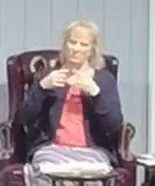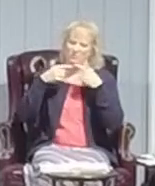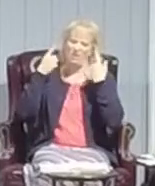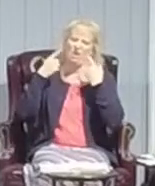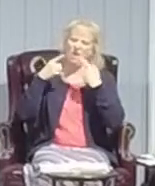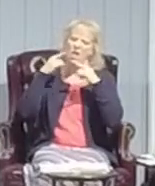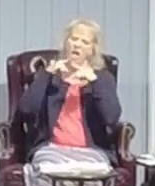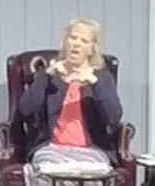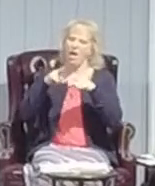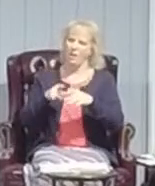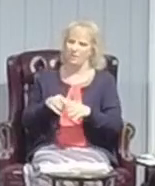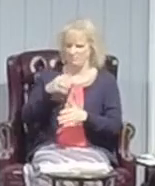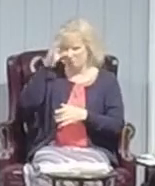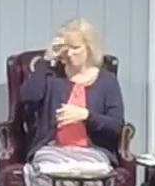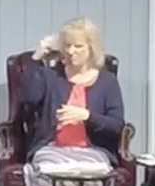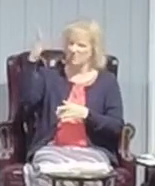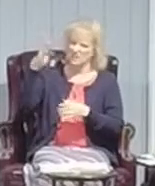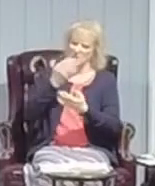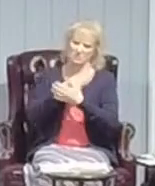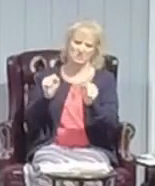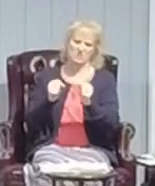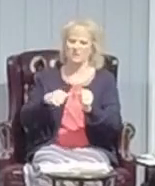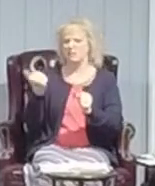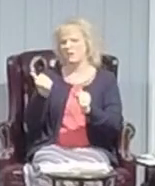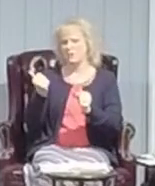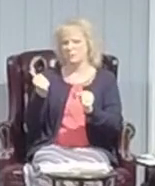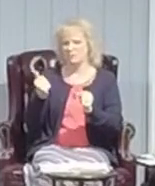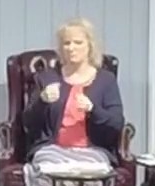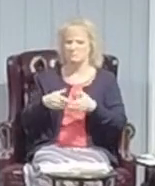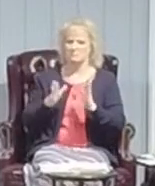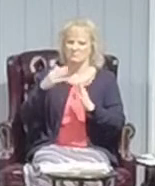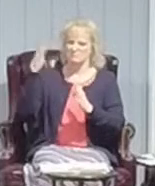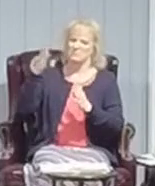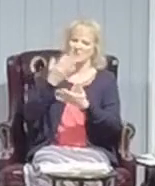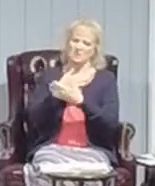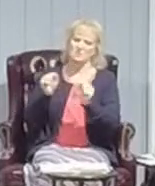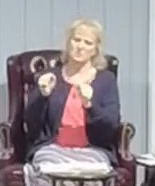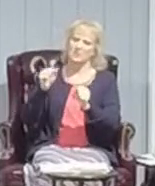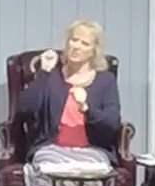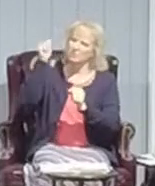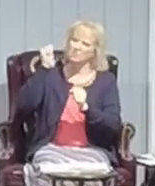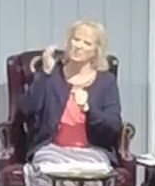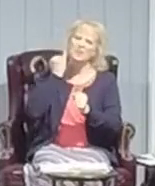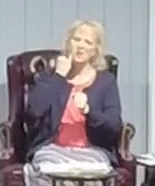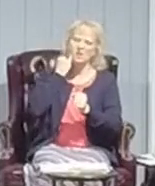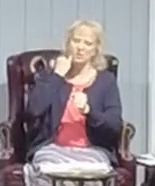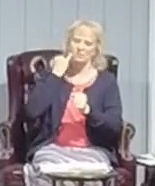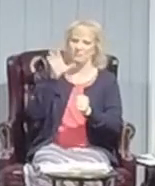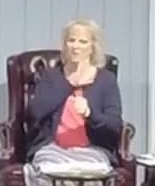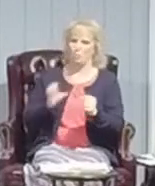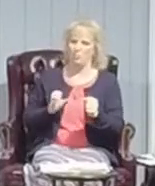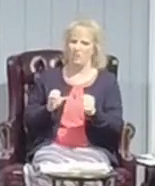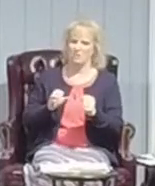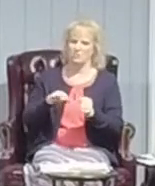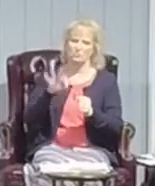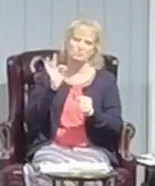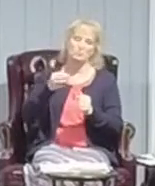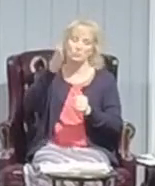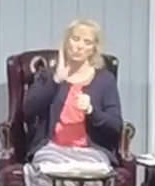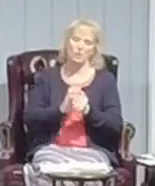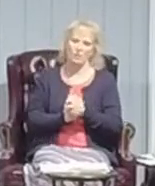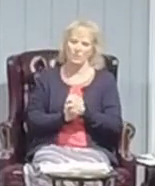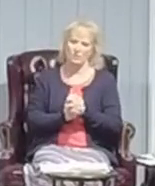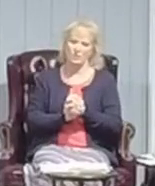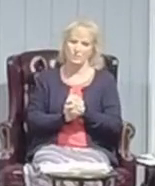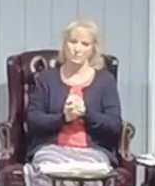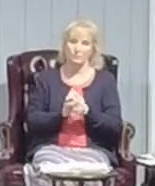others. Let him save himself if he be Christ, the chosen of God. He was Christ. He was